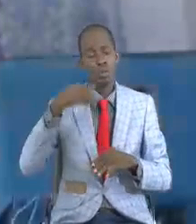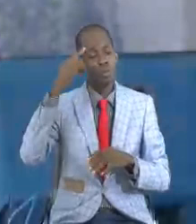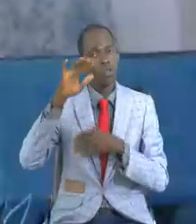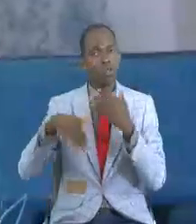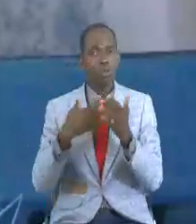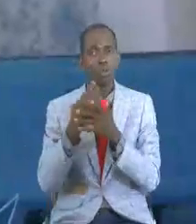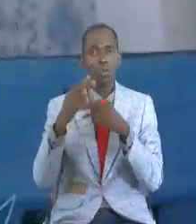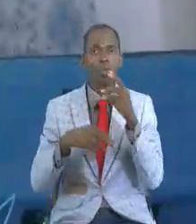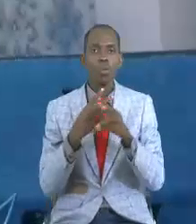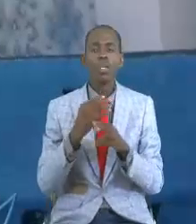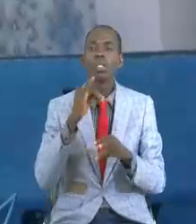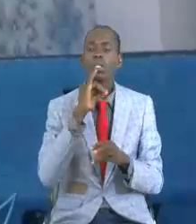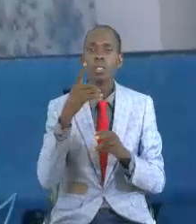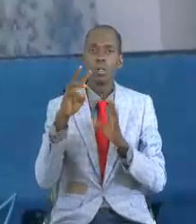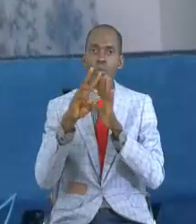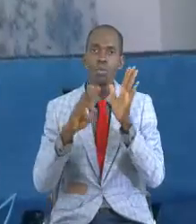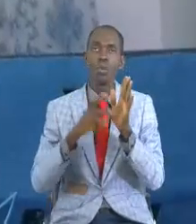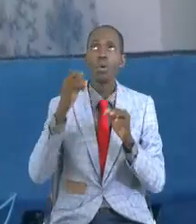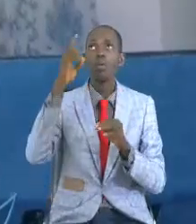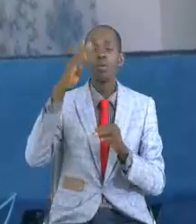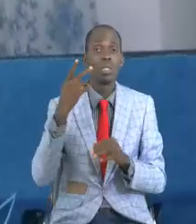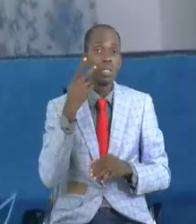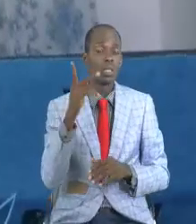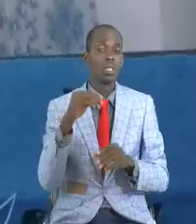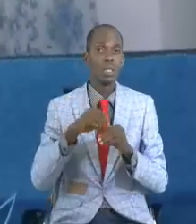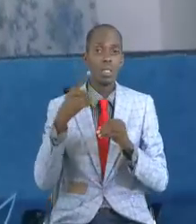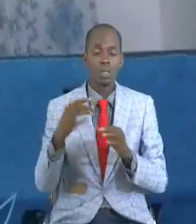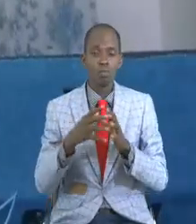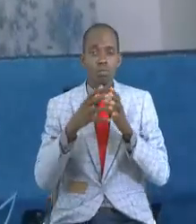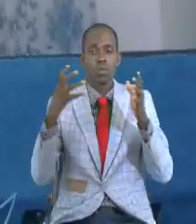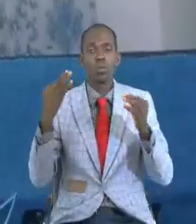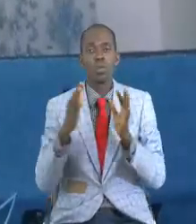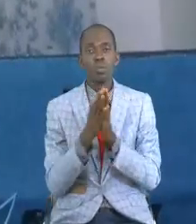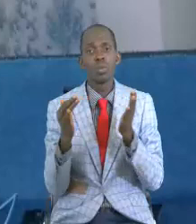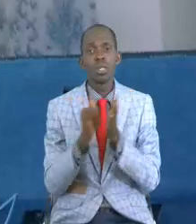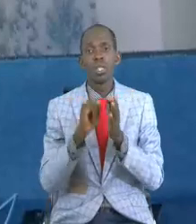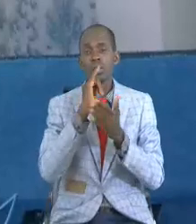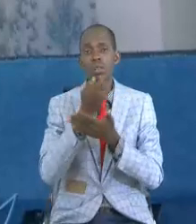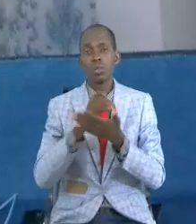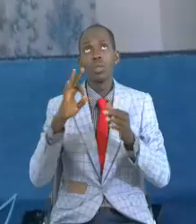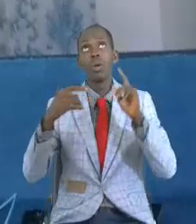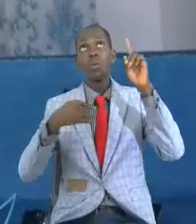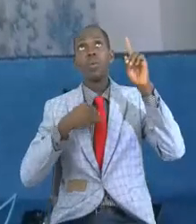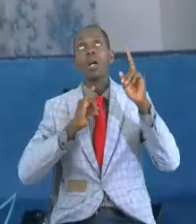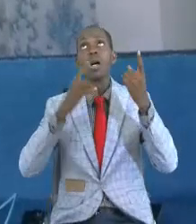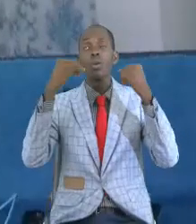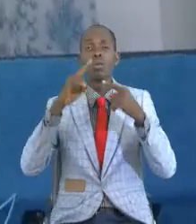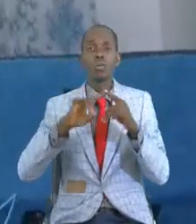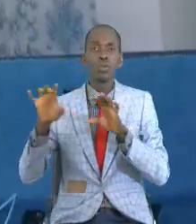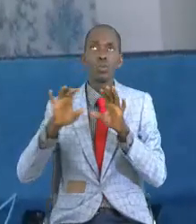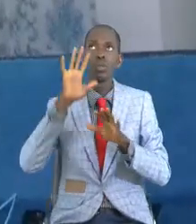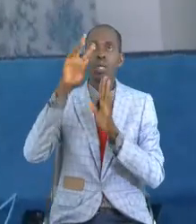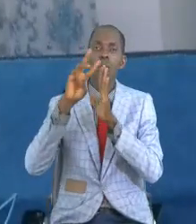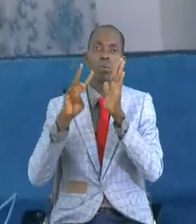the volume of the book, it is written of me, I come to do thy will, O God. Look at Psalm